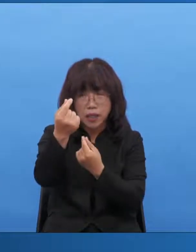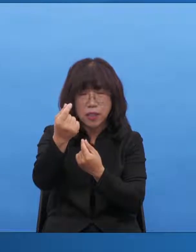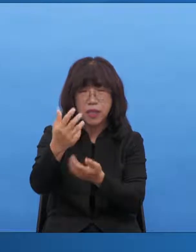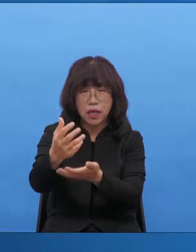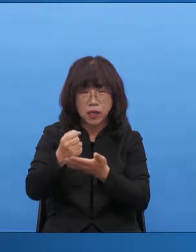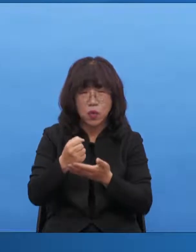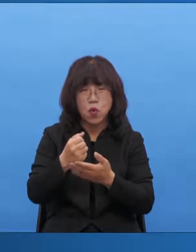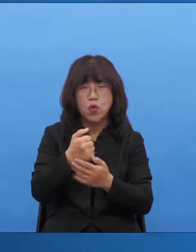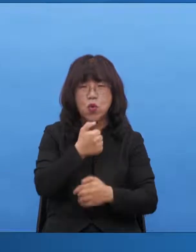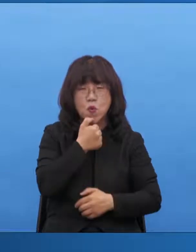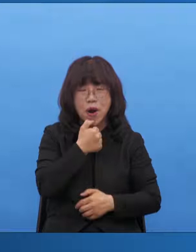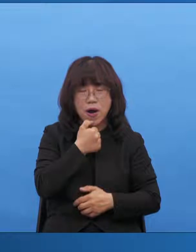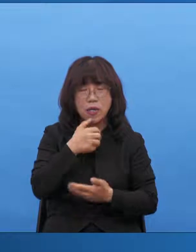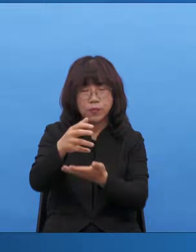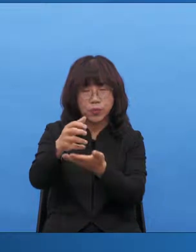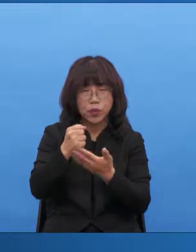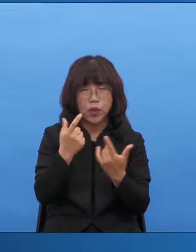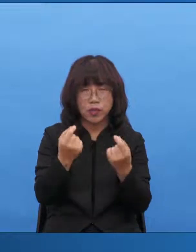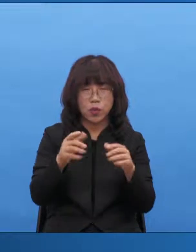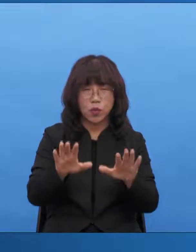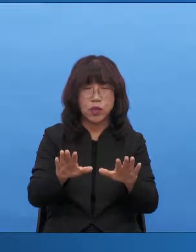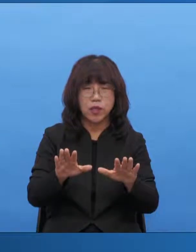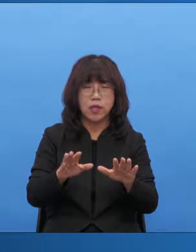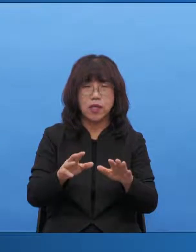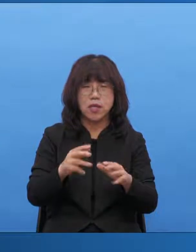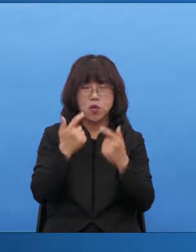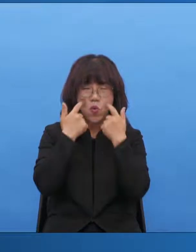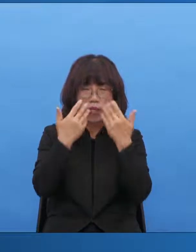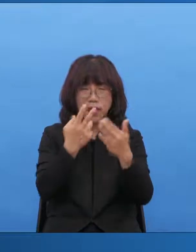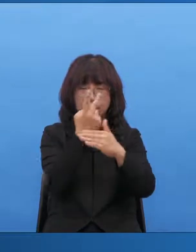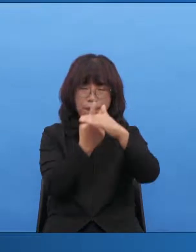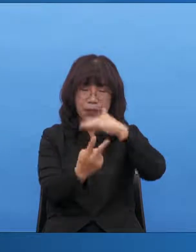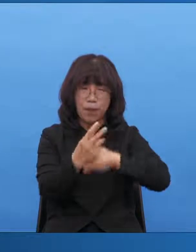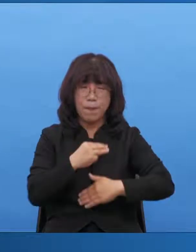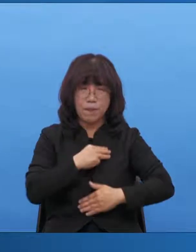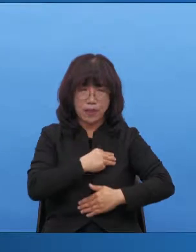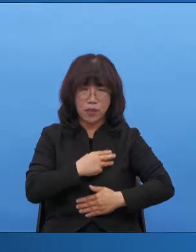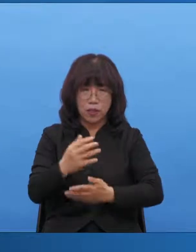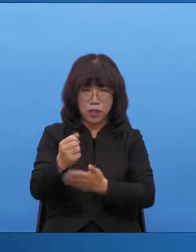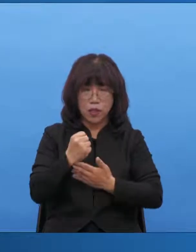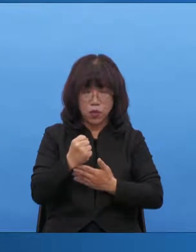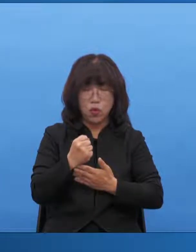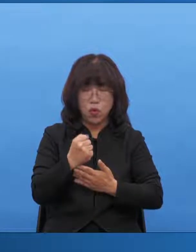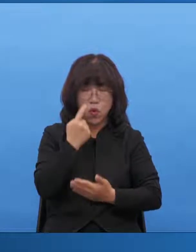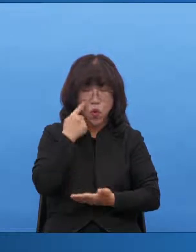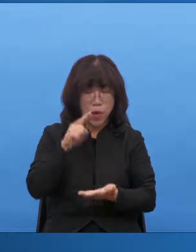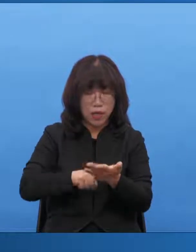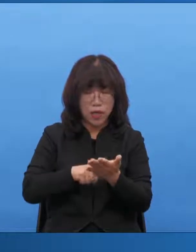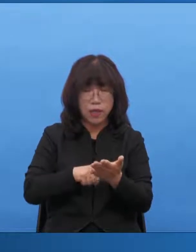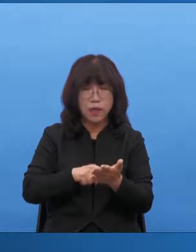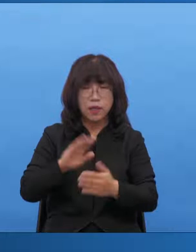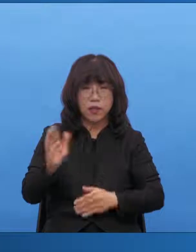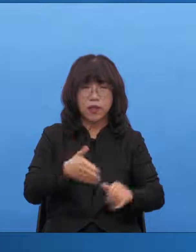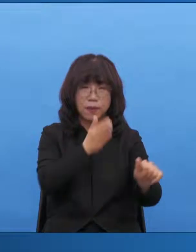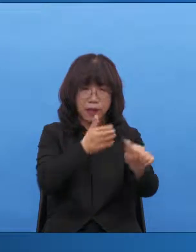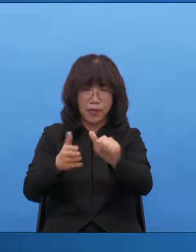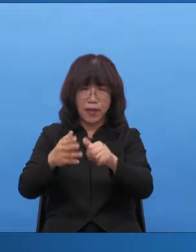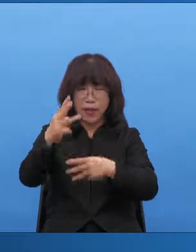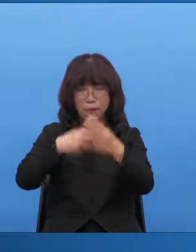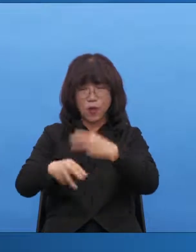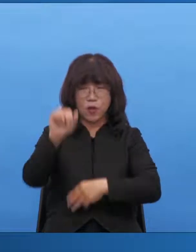je prie pour que nous, les remnants, puissions confirmer la vision précise et la mission d'aujourd'hui. Vive les remnants!